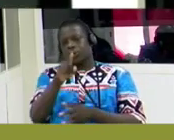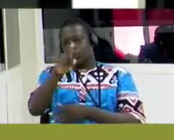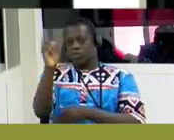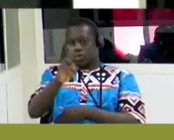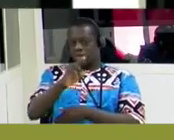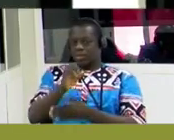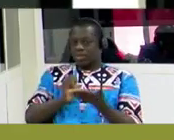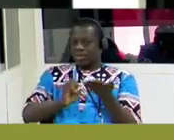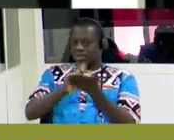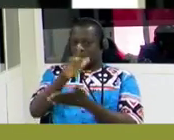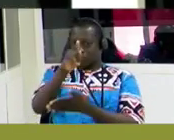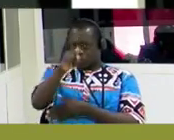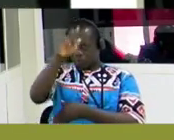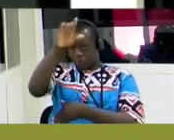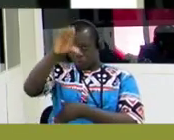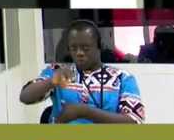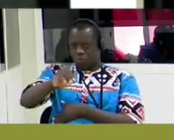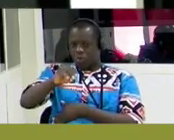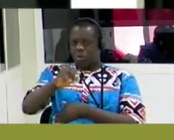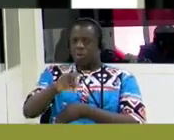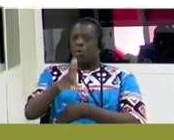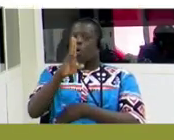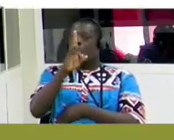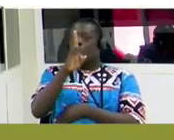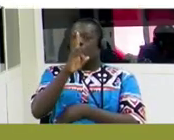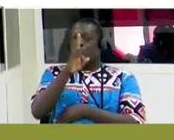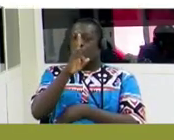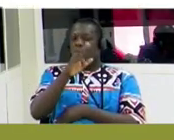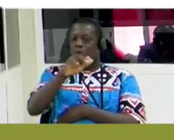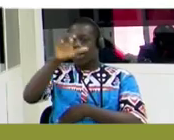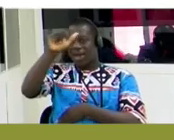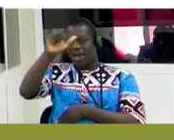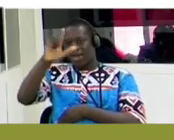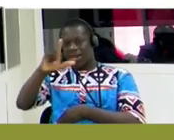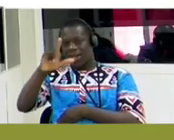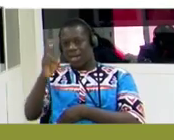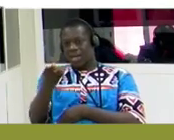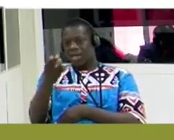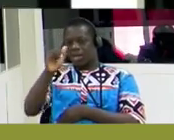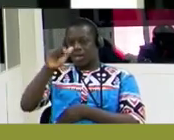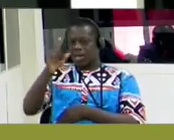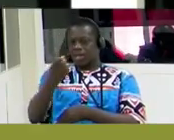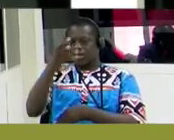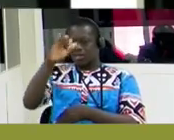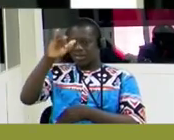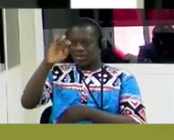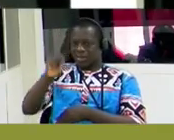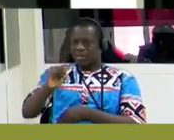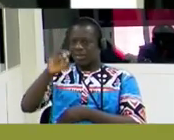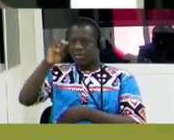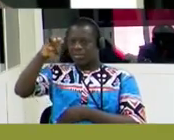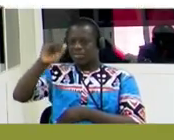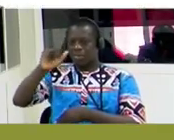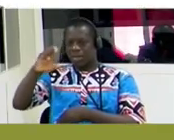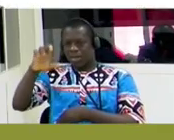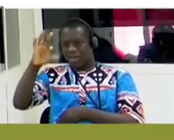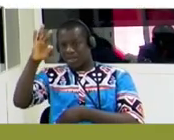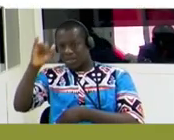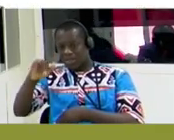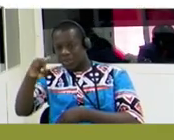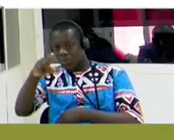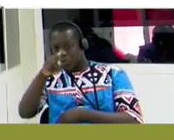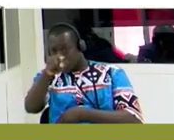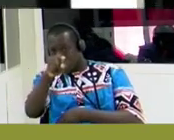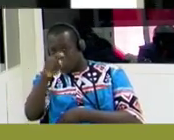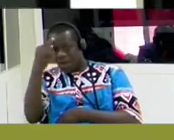being directed to do? Yes, sir. By who? By Alaji, Martin. And did you comply? I have to comply.